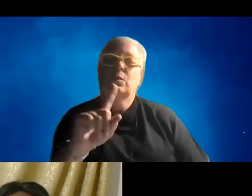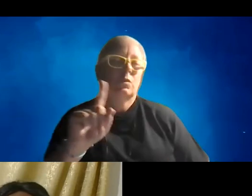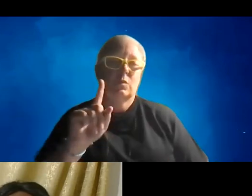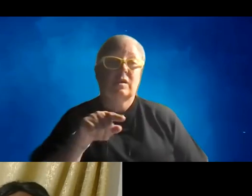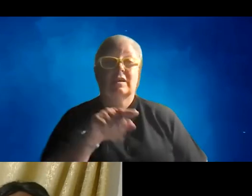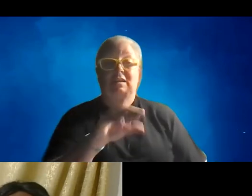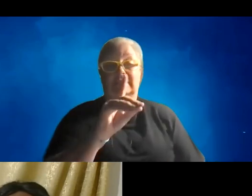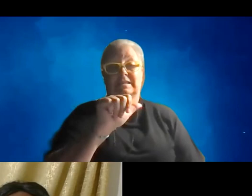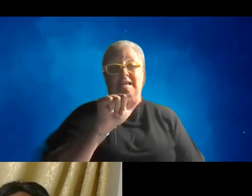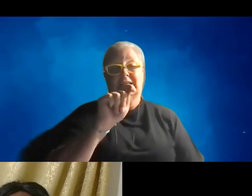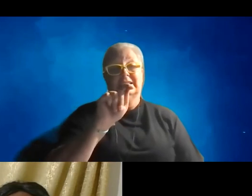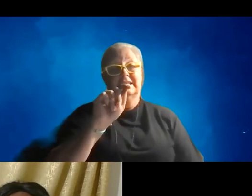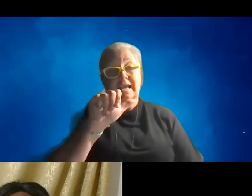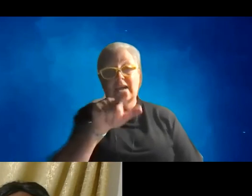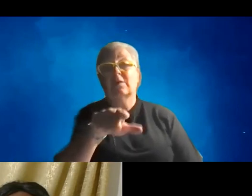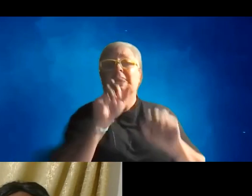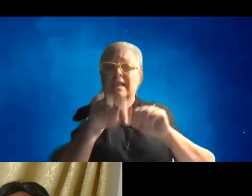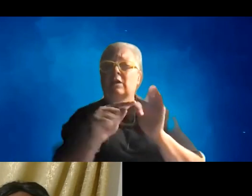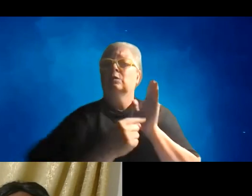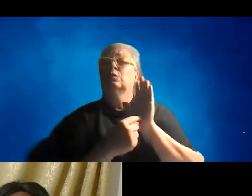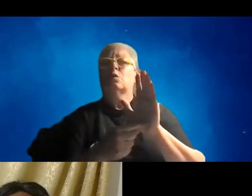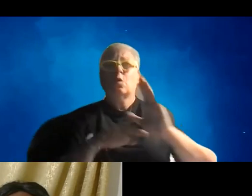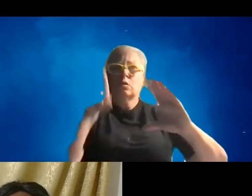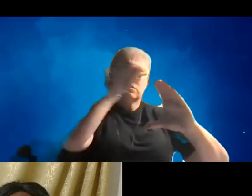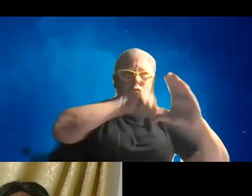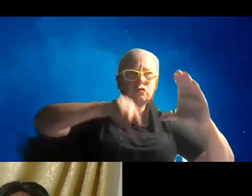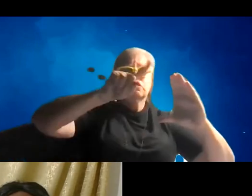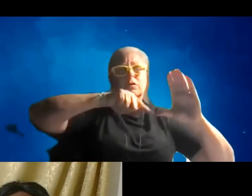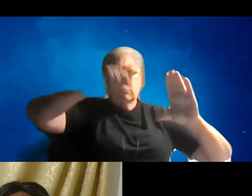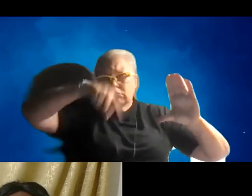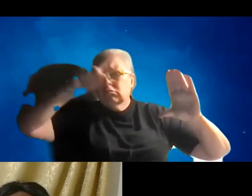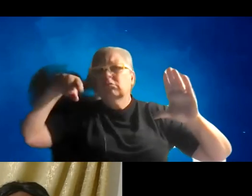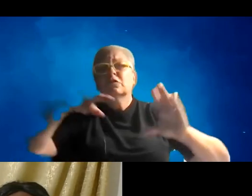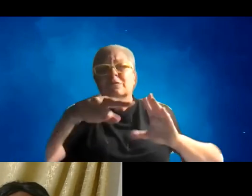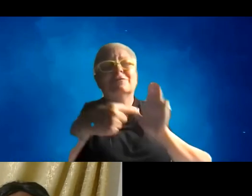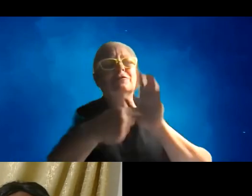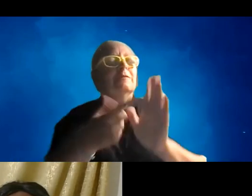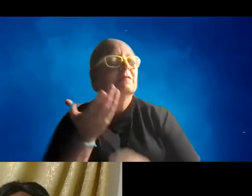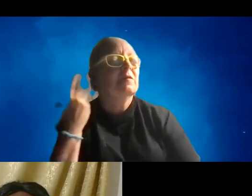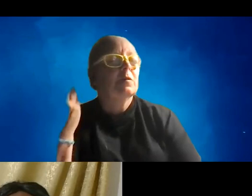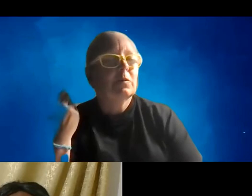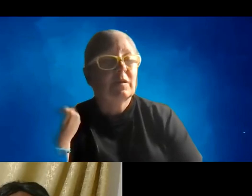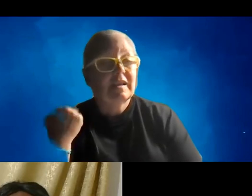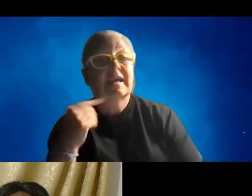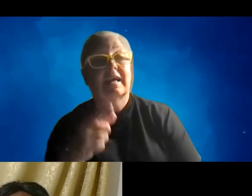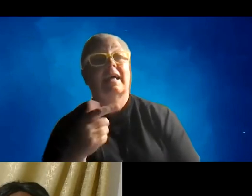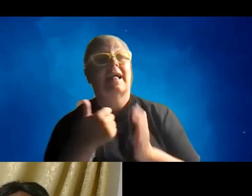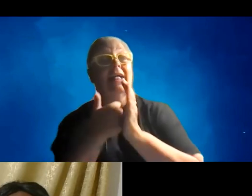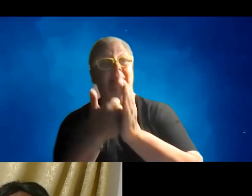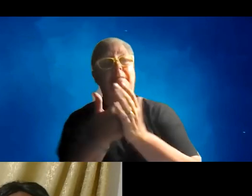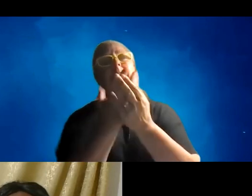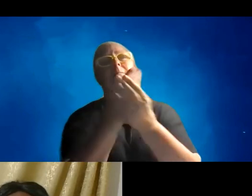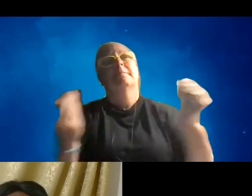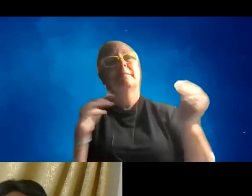represented graphically, as we saw at the second and third slides, and that can make it much easier for many people to